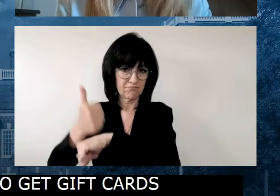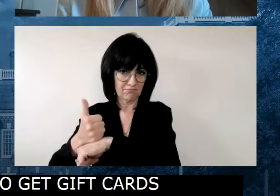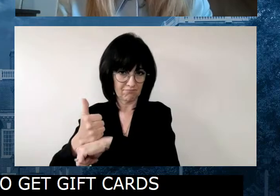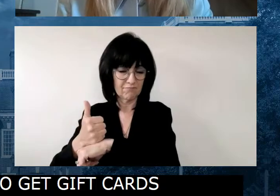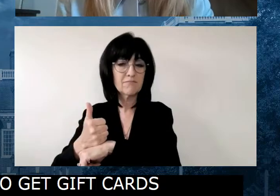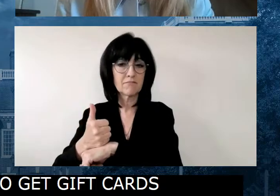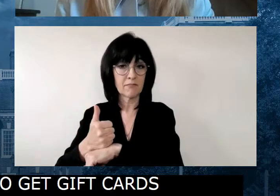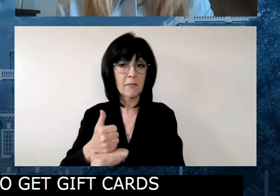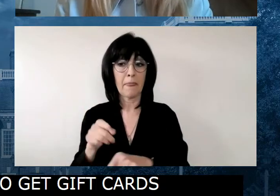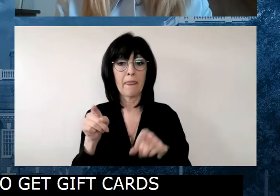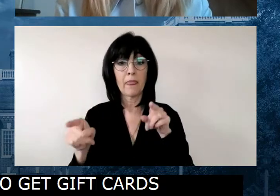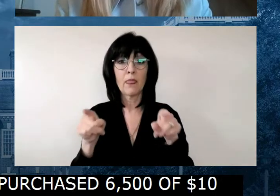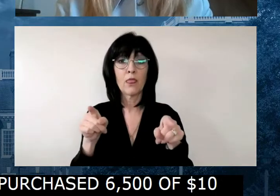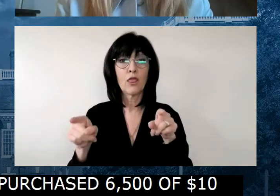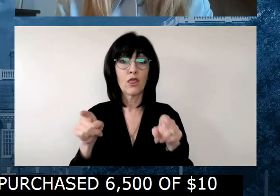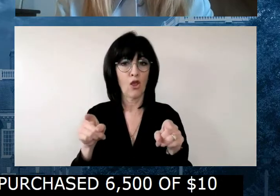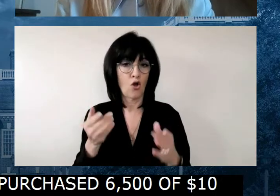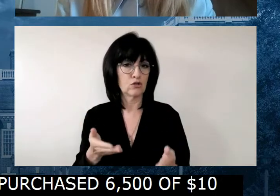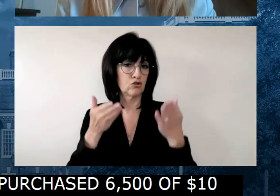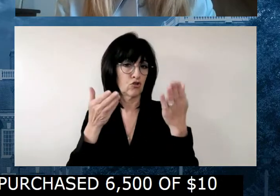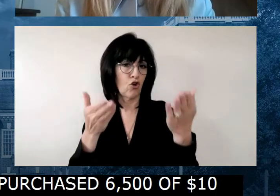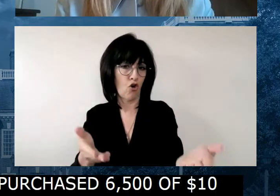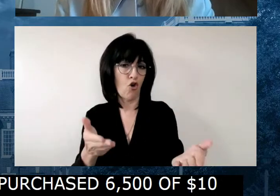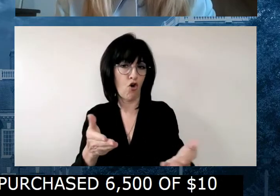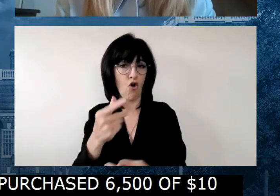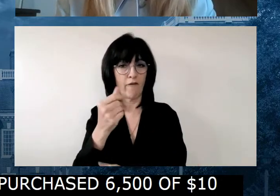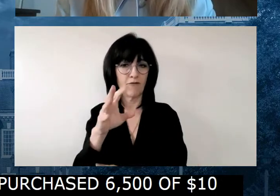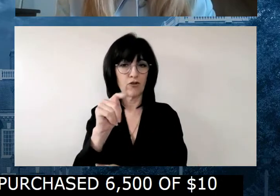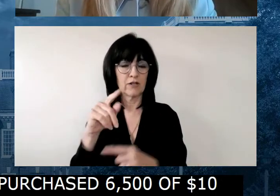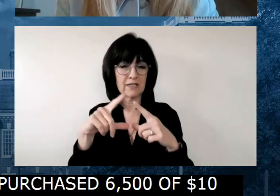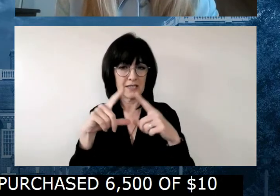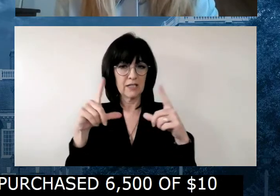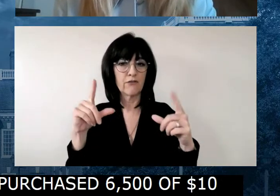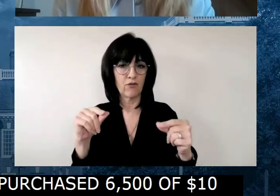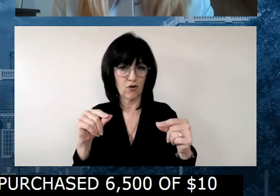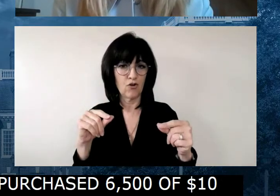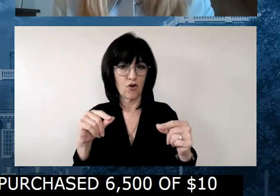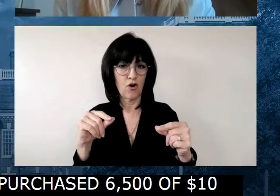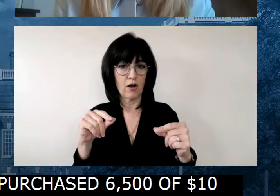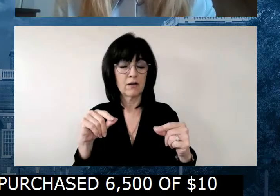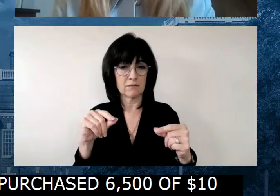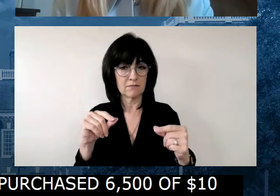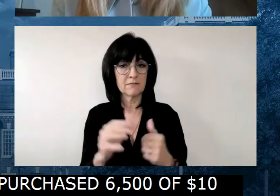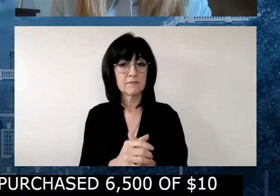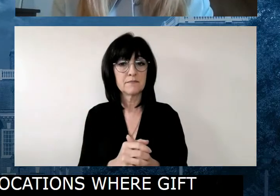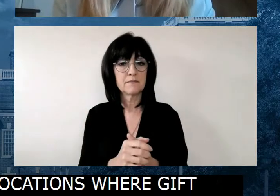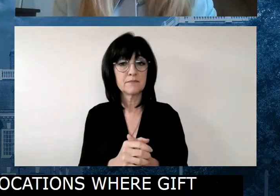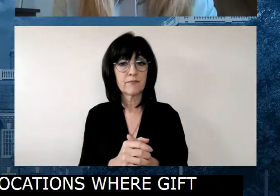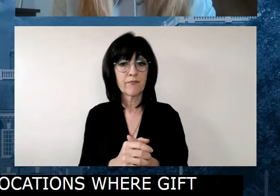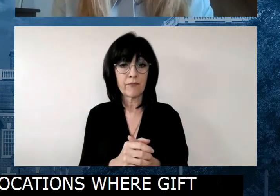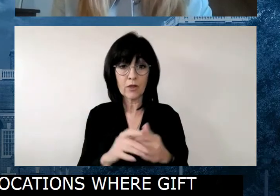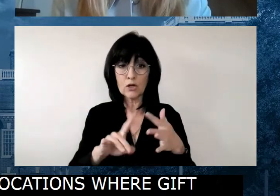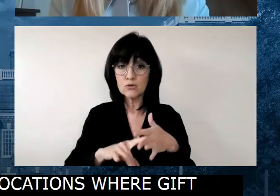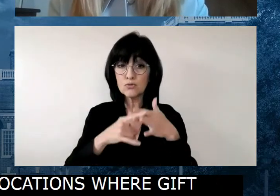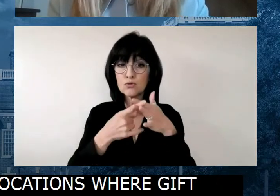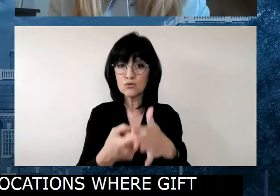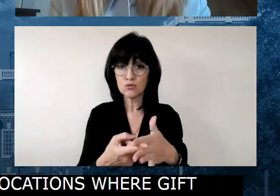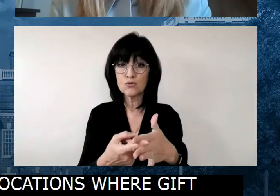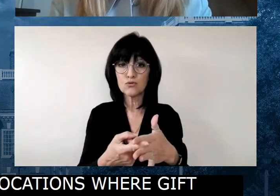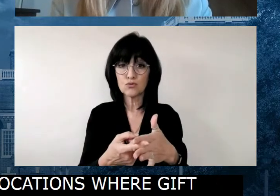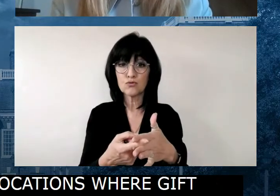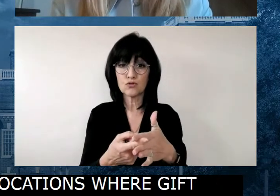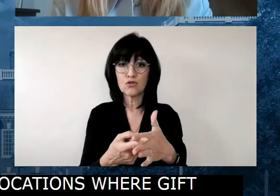be offered from any of our vaccine providers. But to get this started right